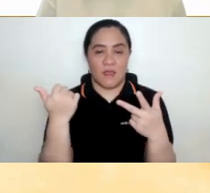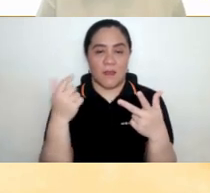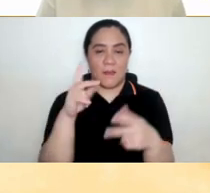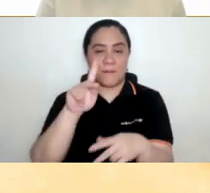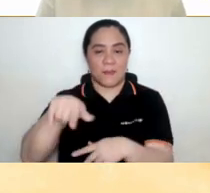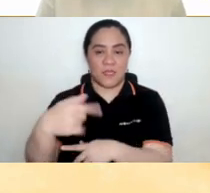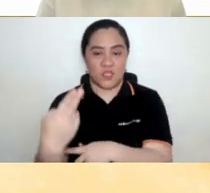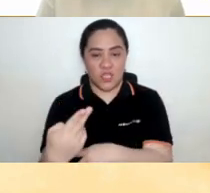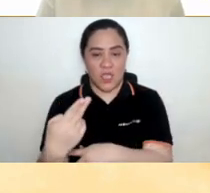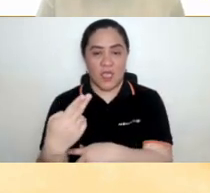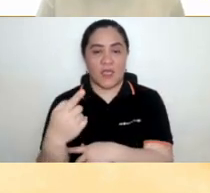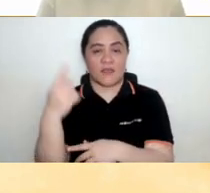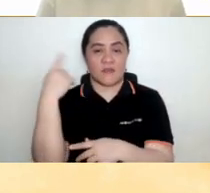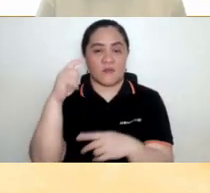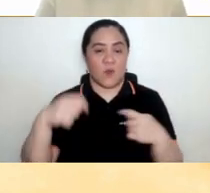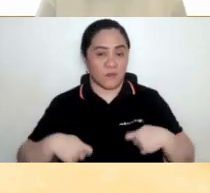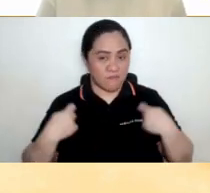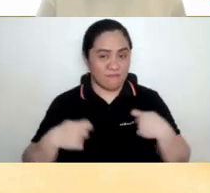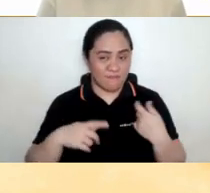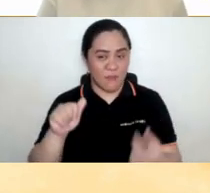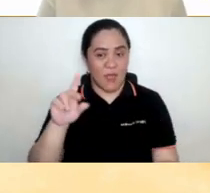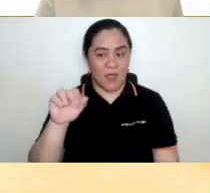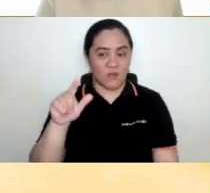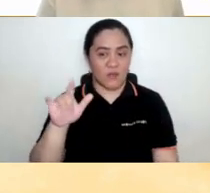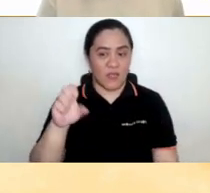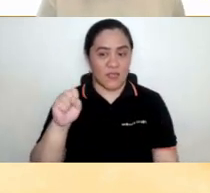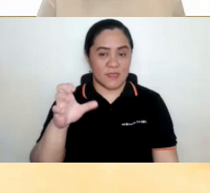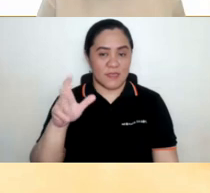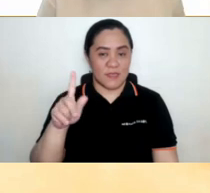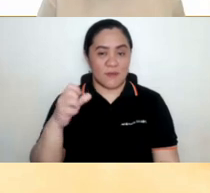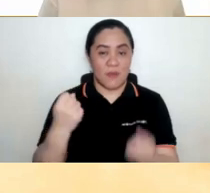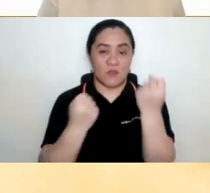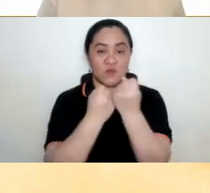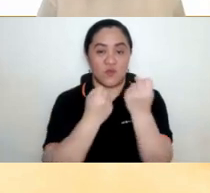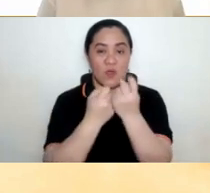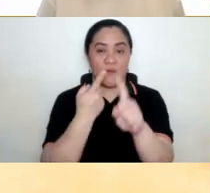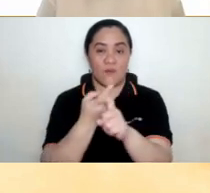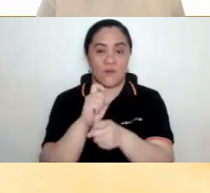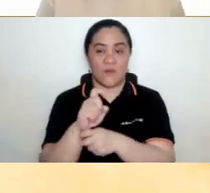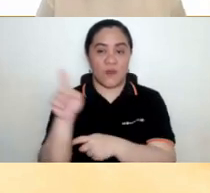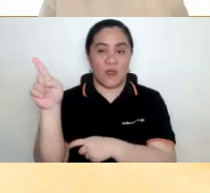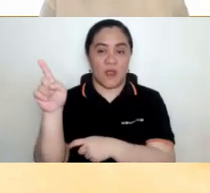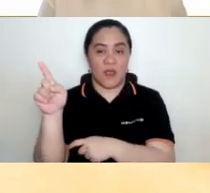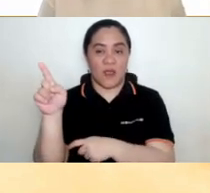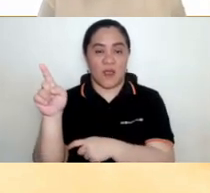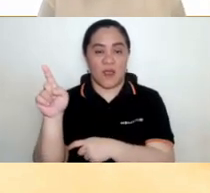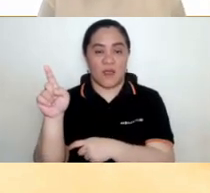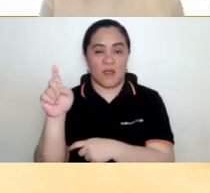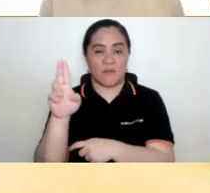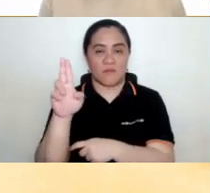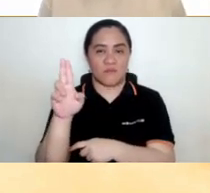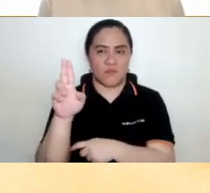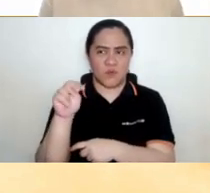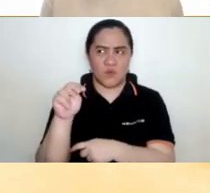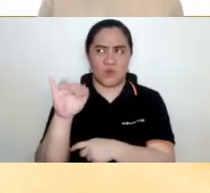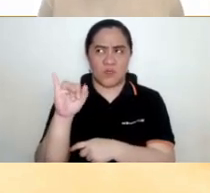Hospital Adolescent Medicine Unit, with funding support from Mu Sigma Phi Sorority.